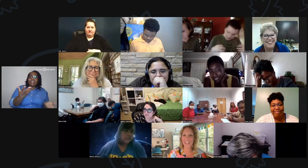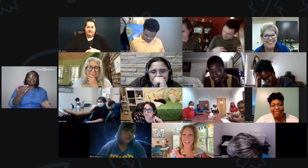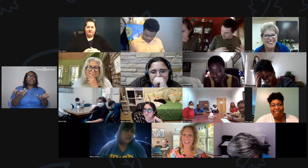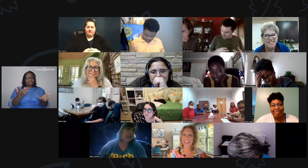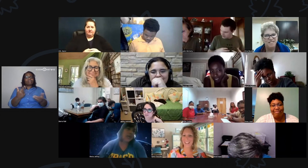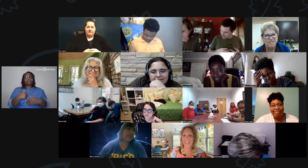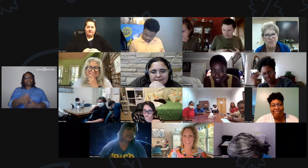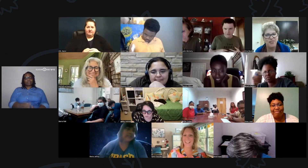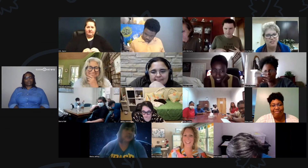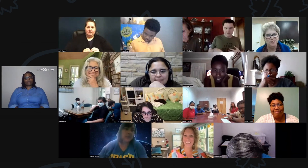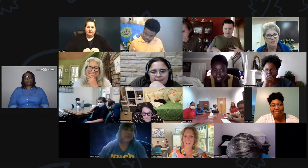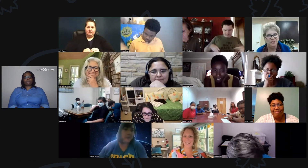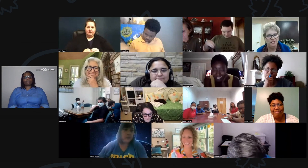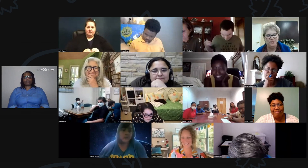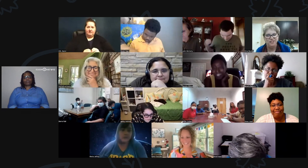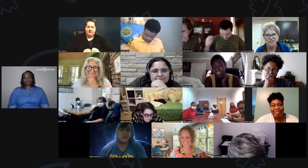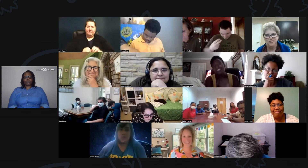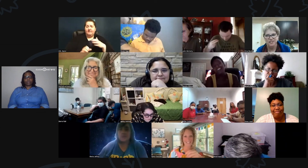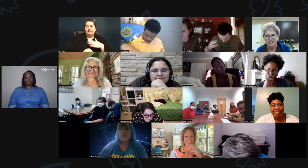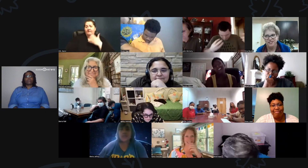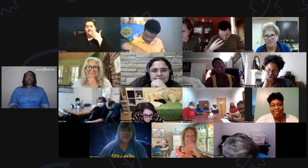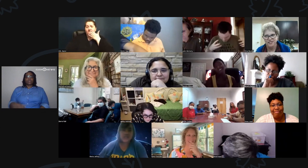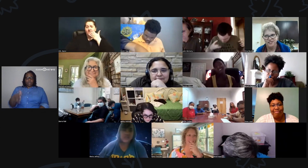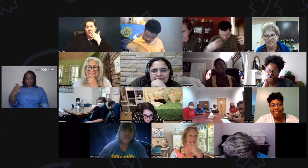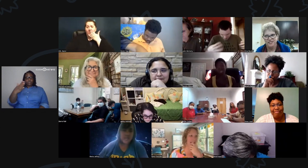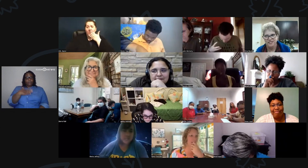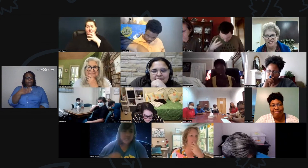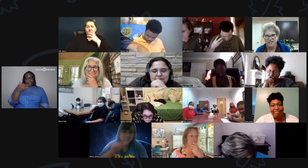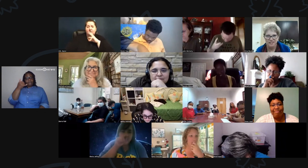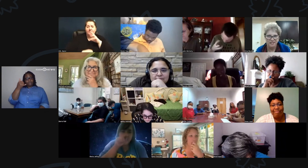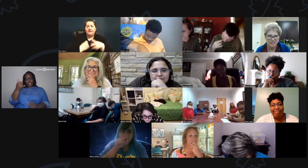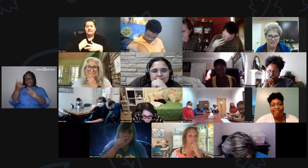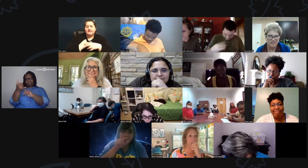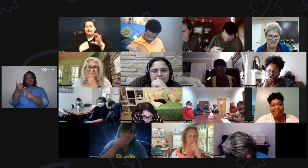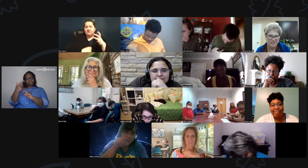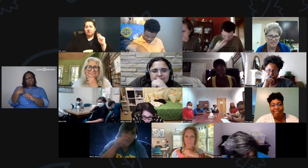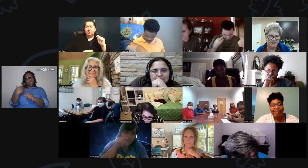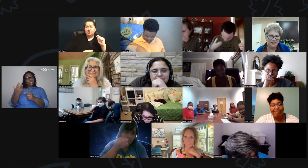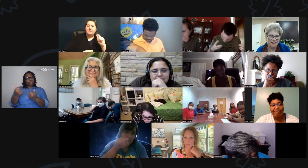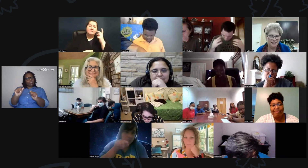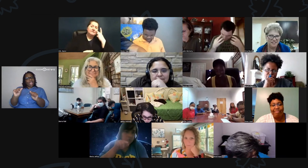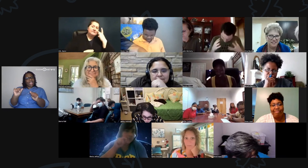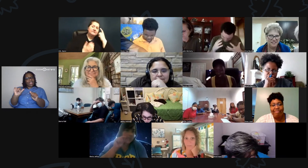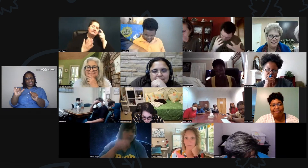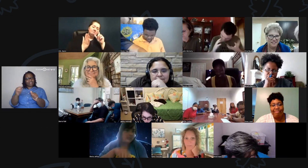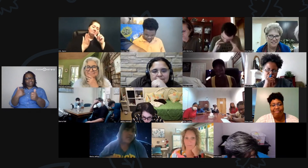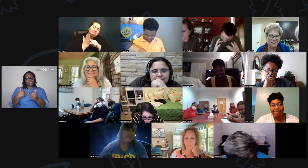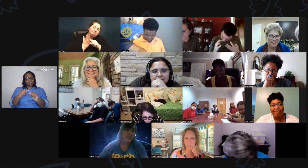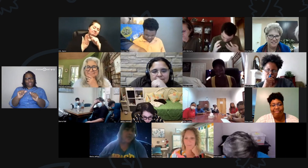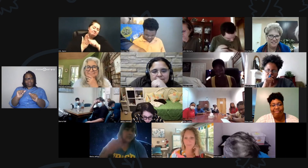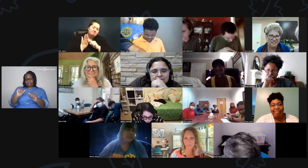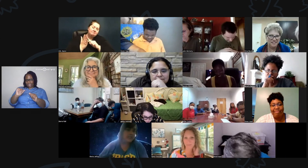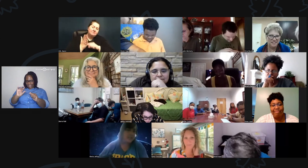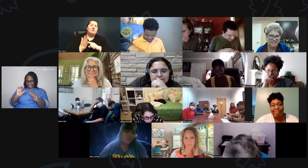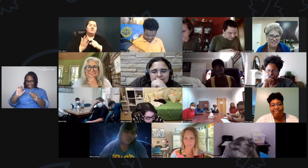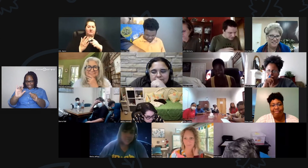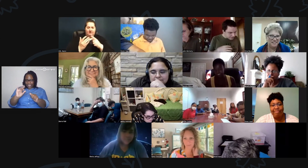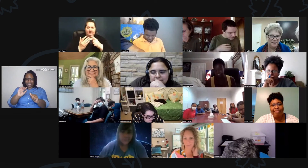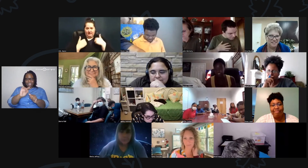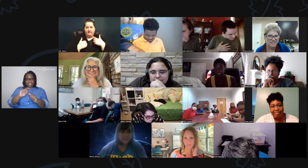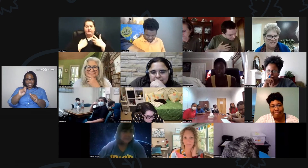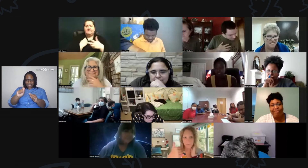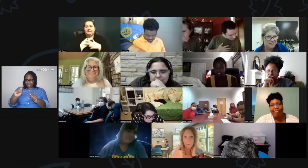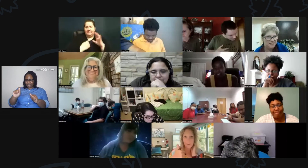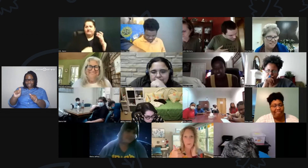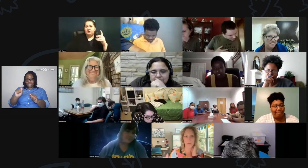does. And I did that on my phone when we was talking about save the chat. And I just said, oh, well, let me see what that dot does. And I tap the dot and it saved the chats